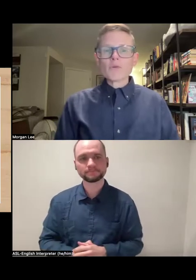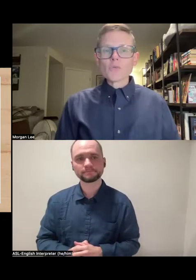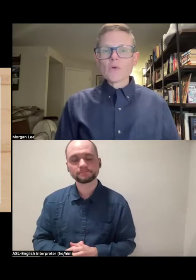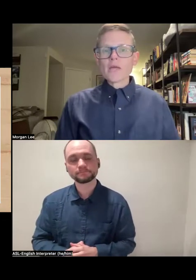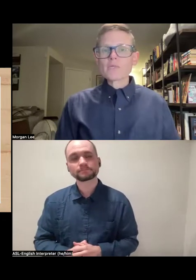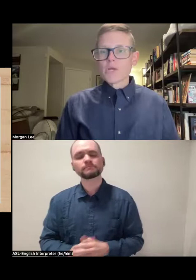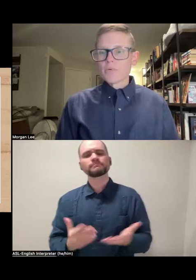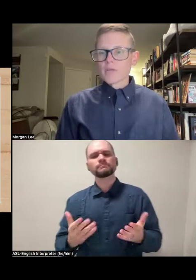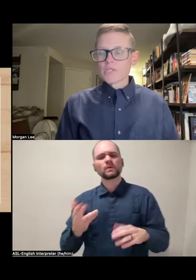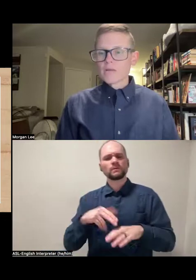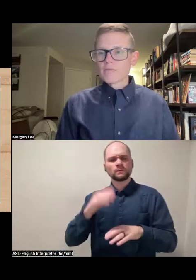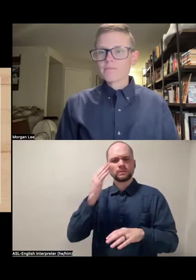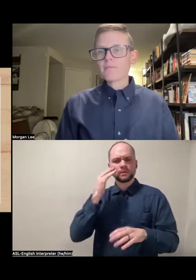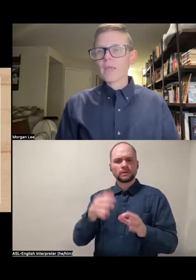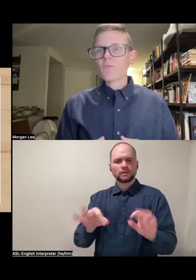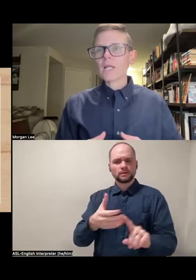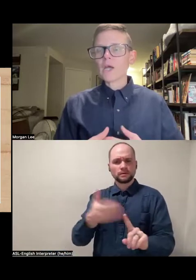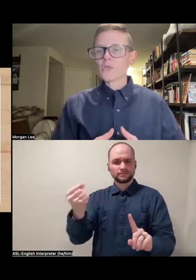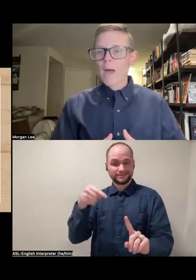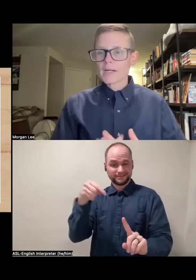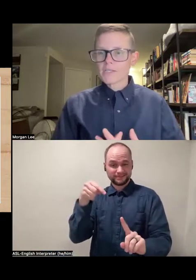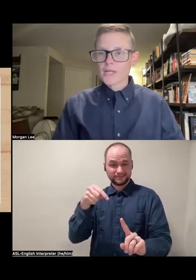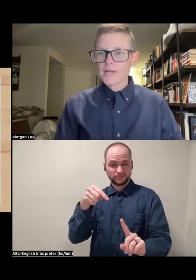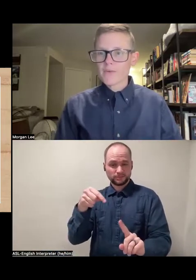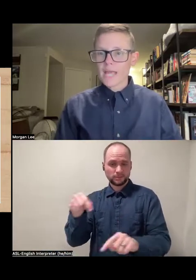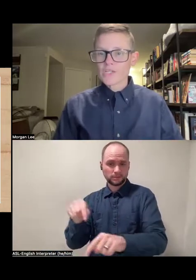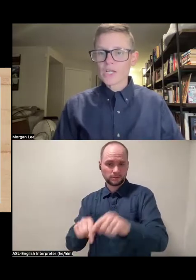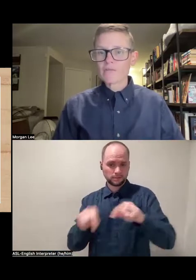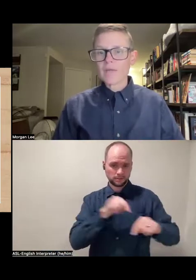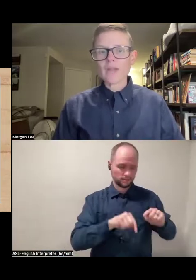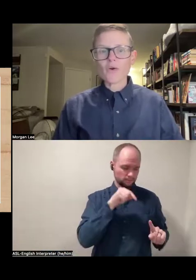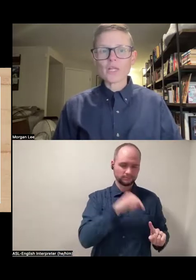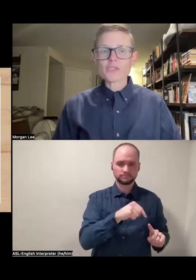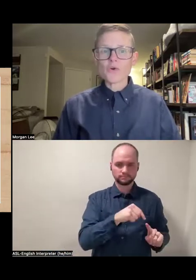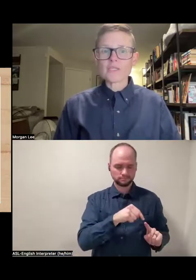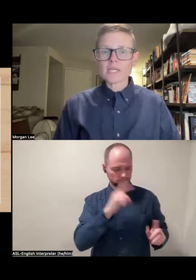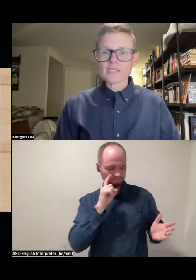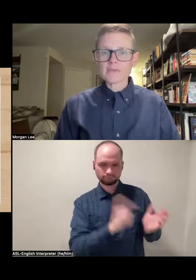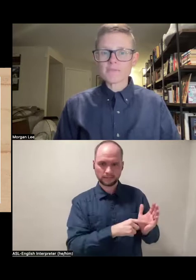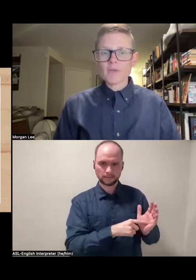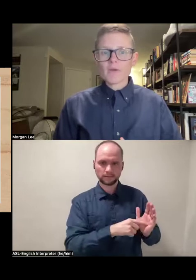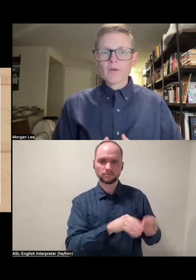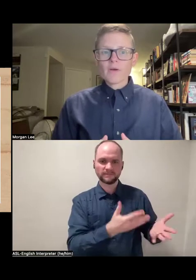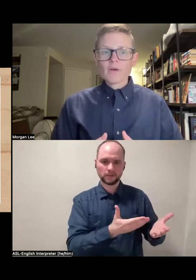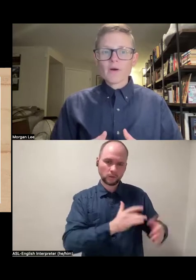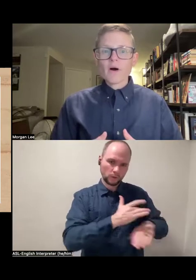And of course, we know language deprivation, it really goes back to identification and early services.